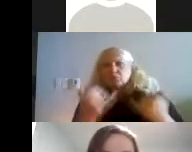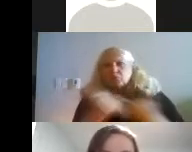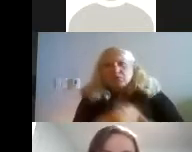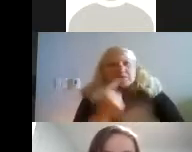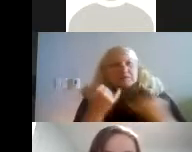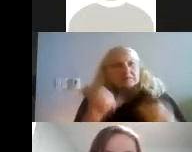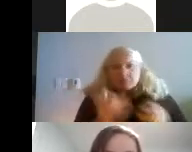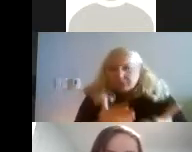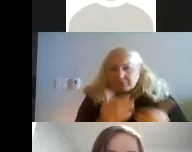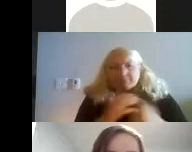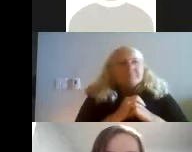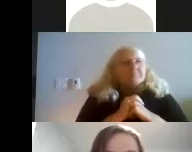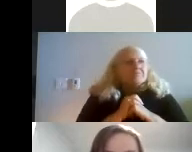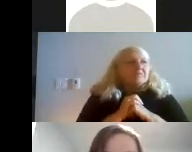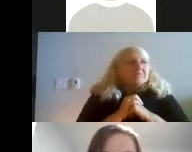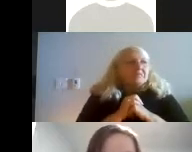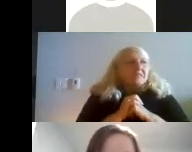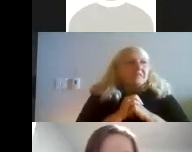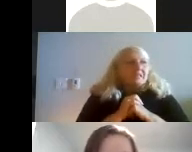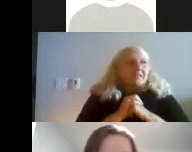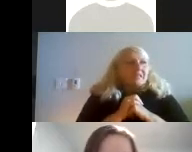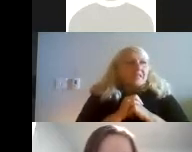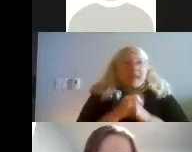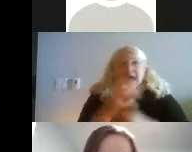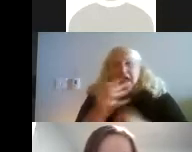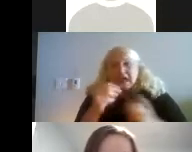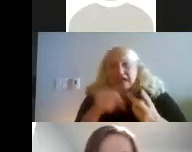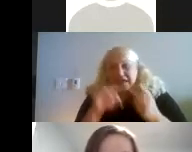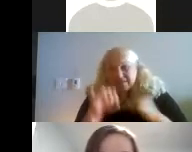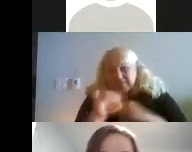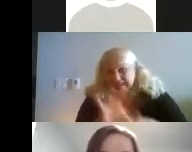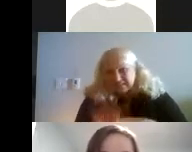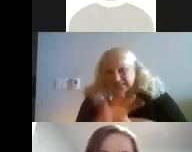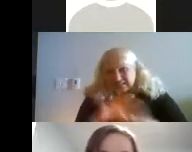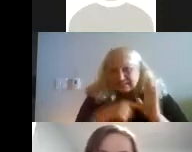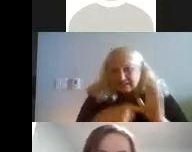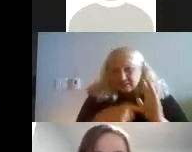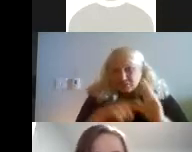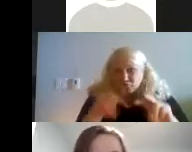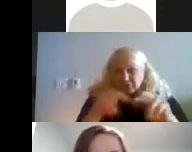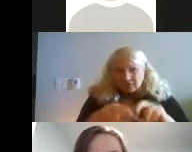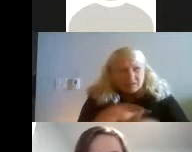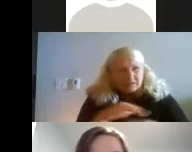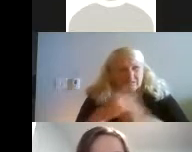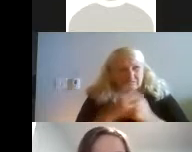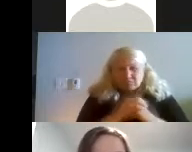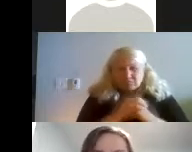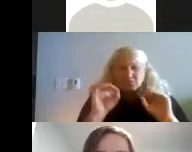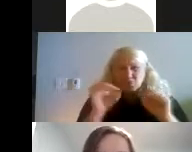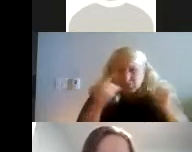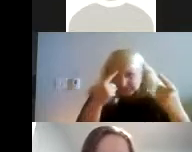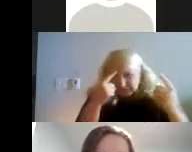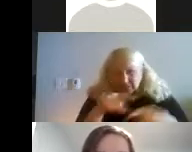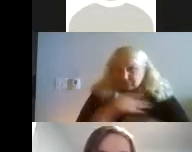note is that within none of these examples of research had any kind of consent from the children